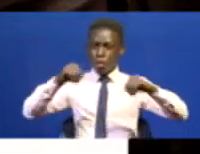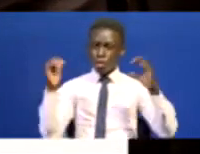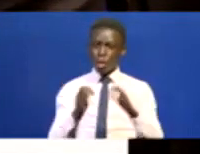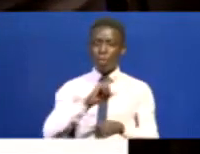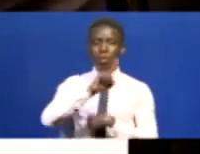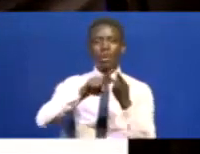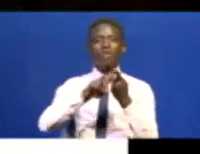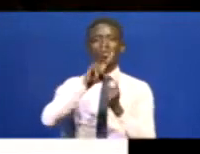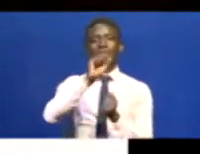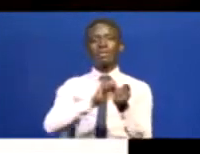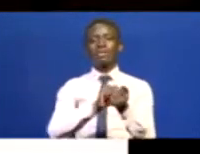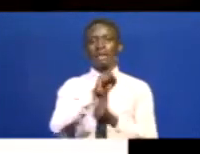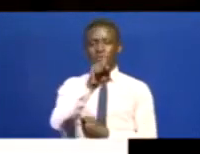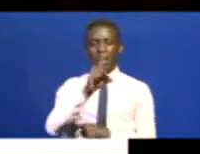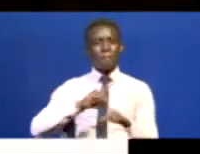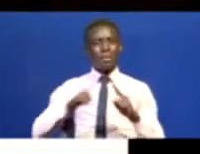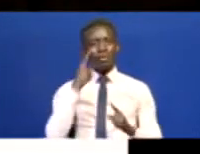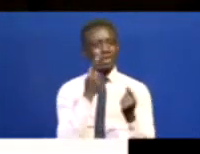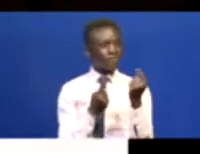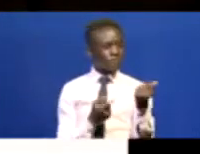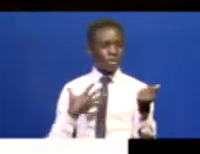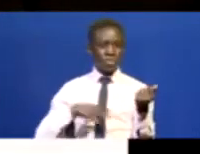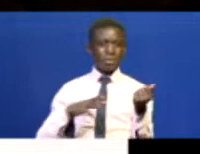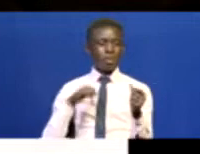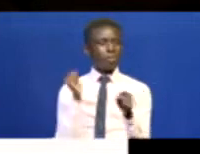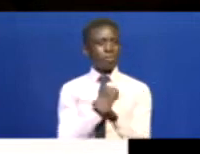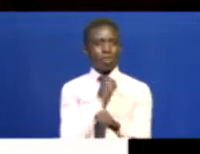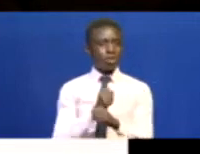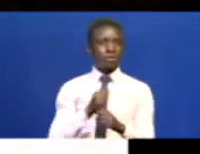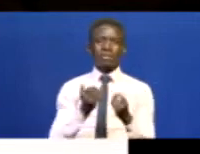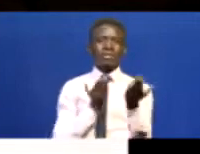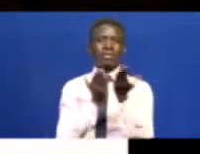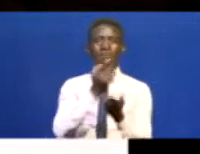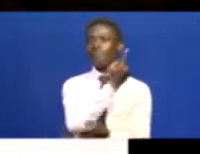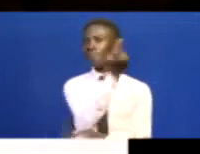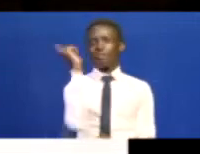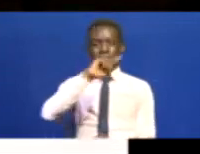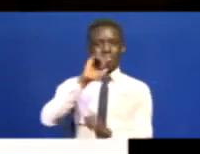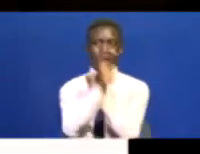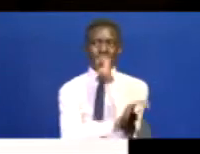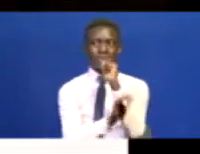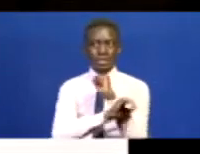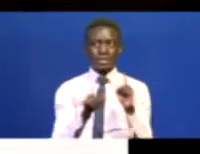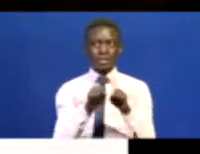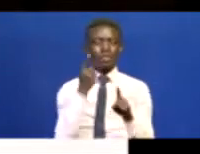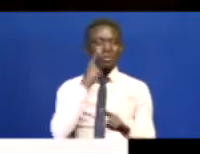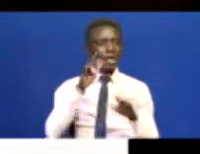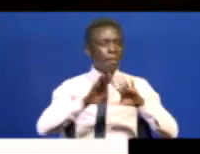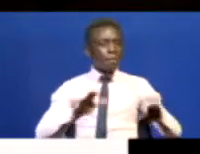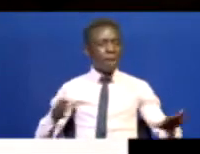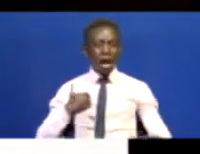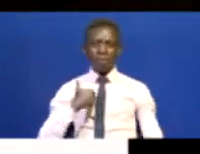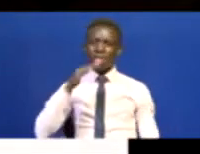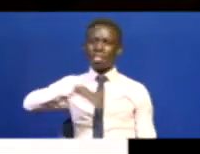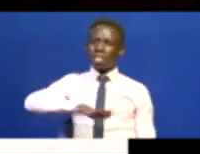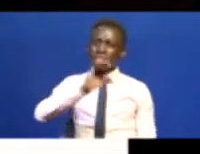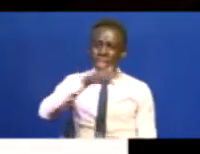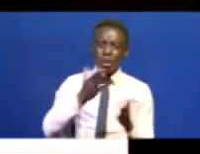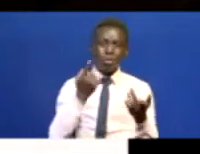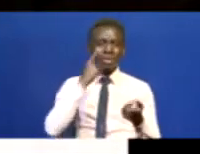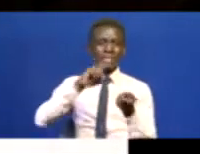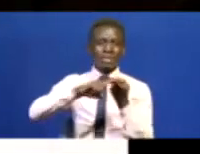cover the whole country. We are struggling to export our meat and meat products into lucrative markets where the standards are very